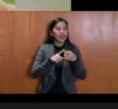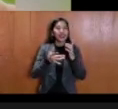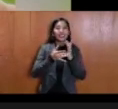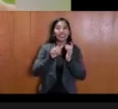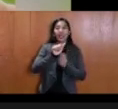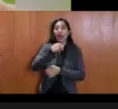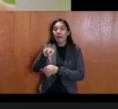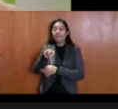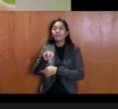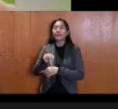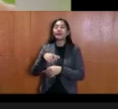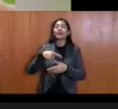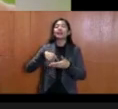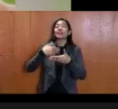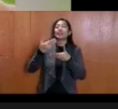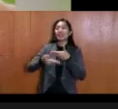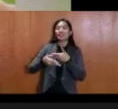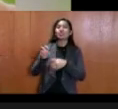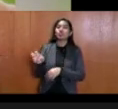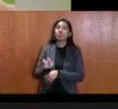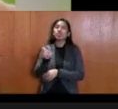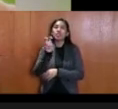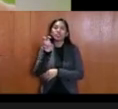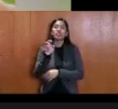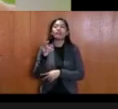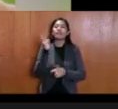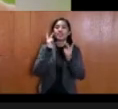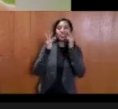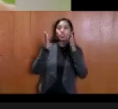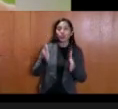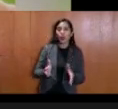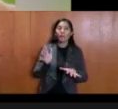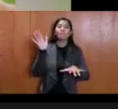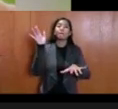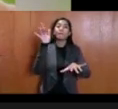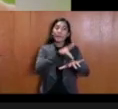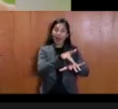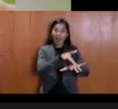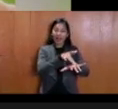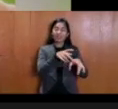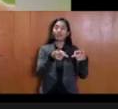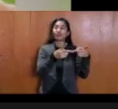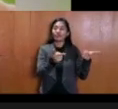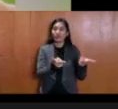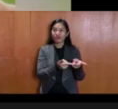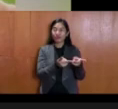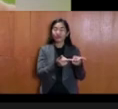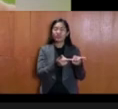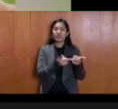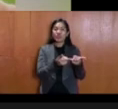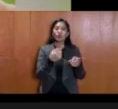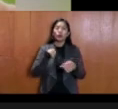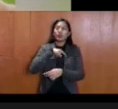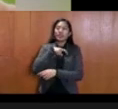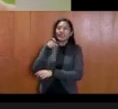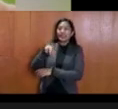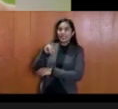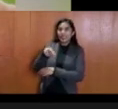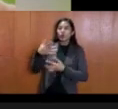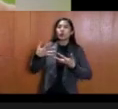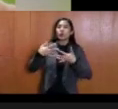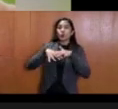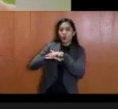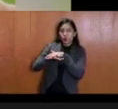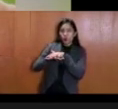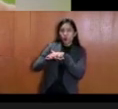And then the journey will reach, or the visitor will reach the destination where we need actually integration